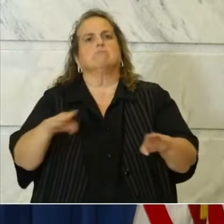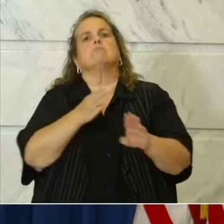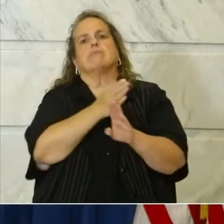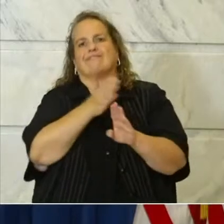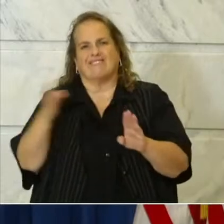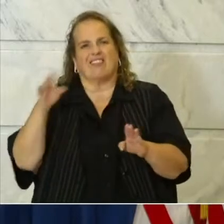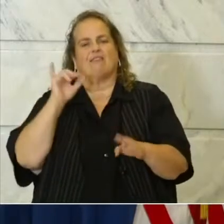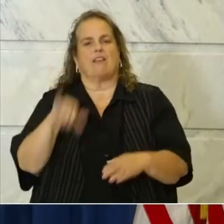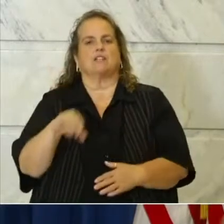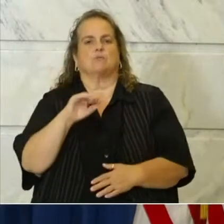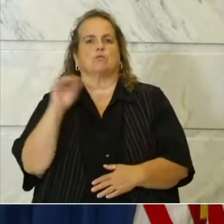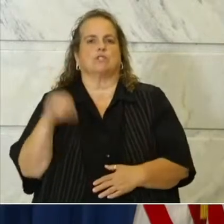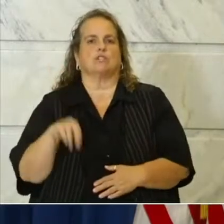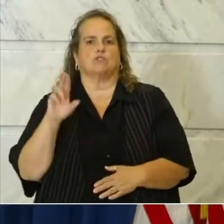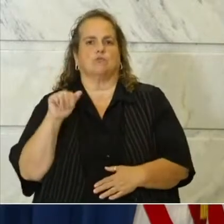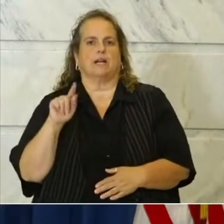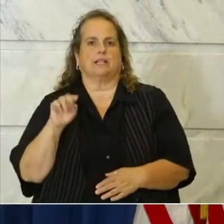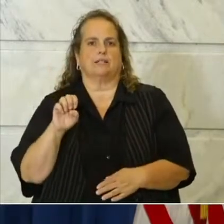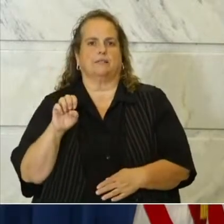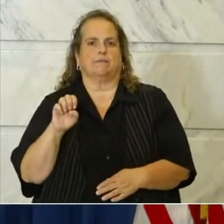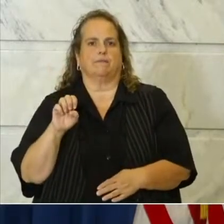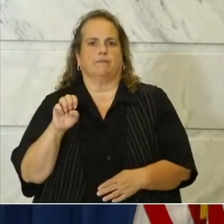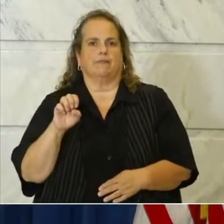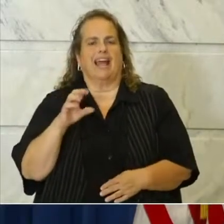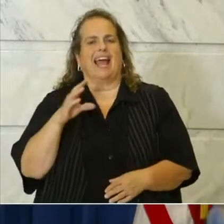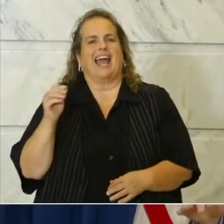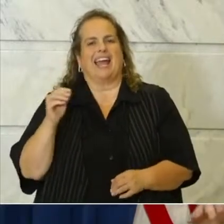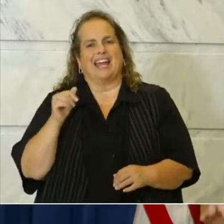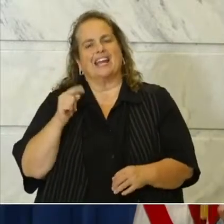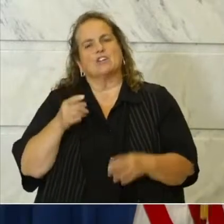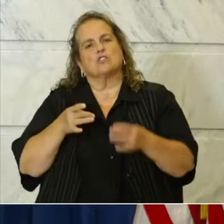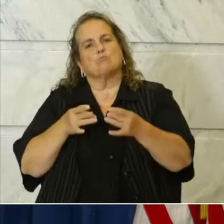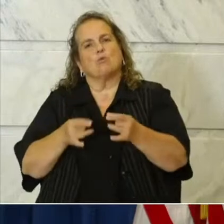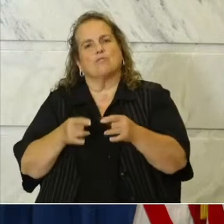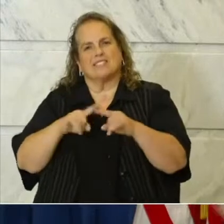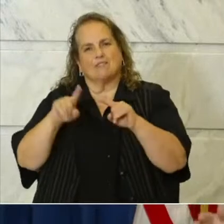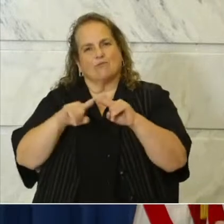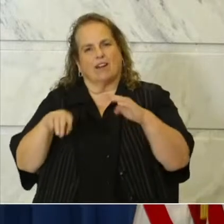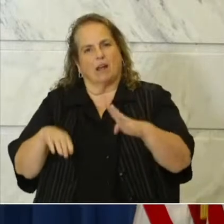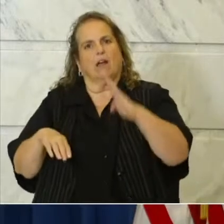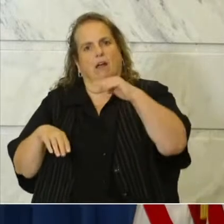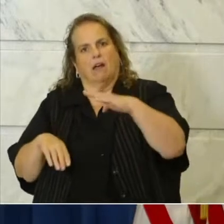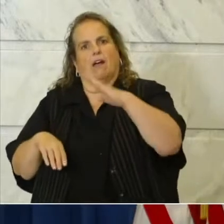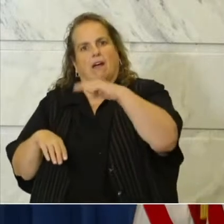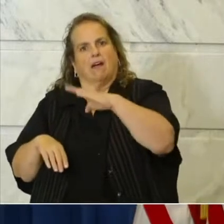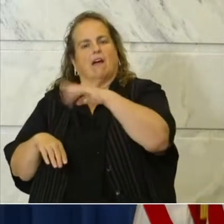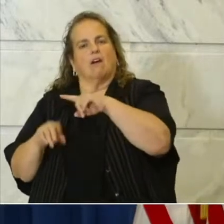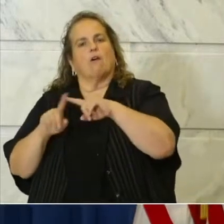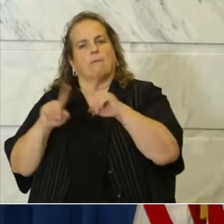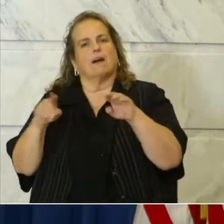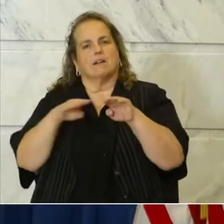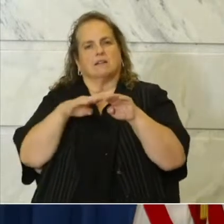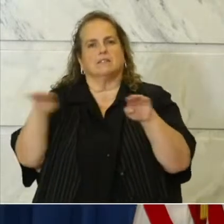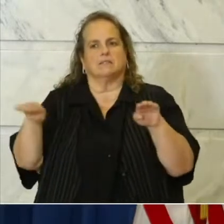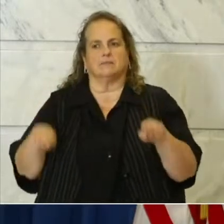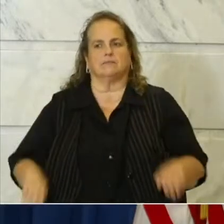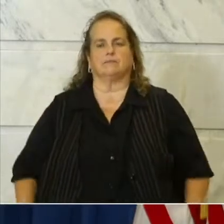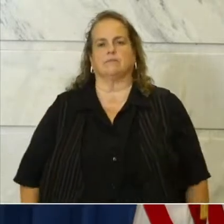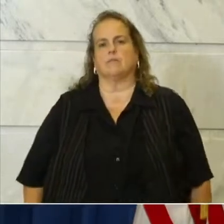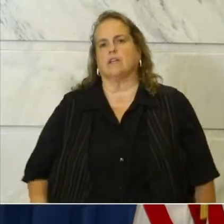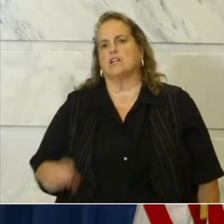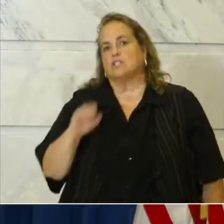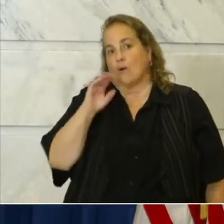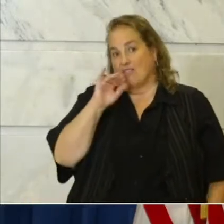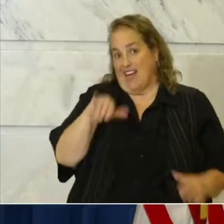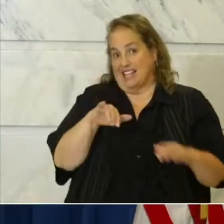together in a bigger data set. And it smooths out day-to-day variation, which is not really meaningful, but maybe just noise. So